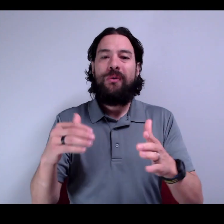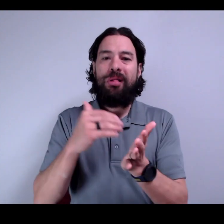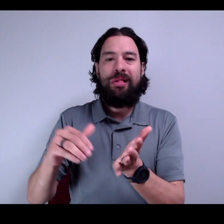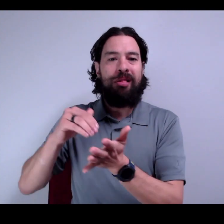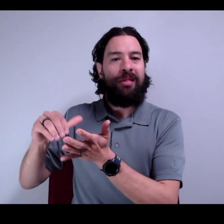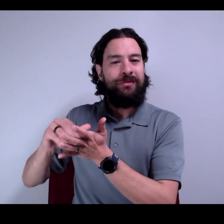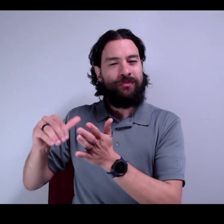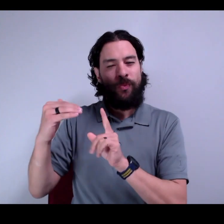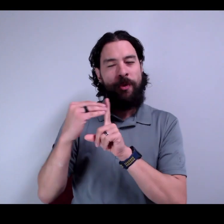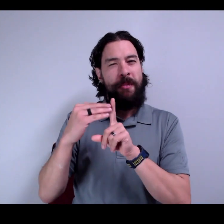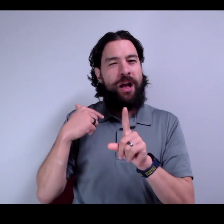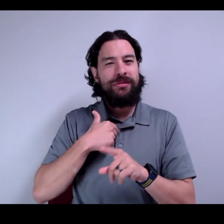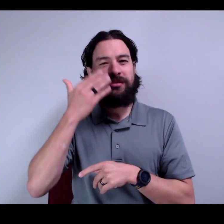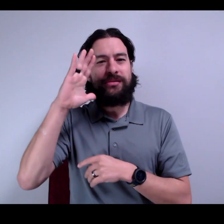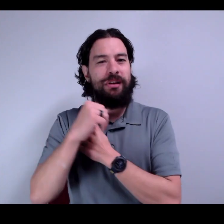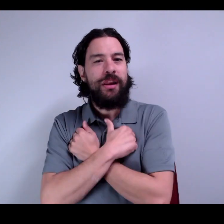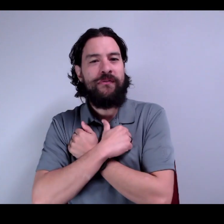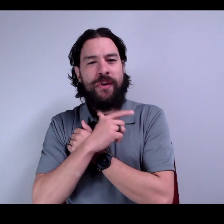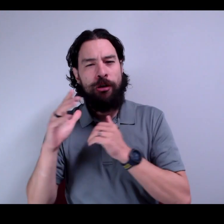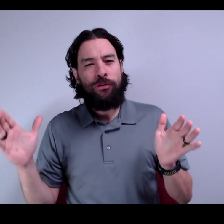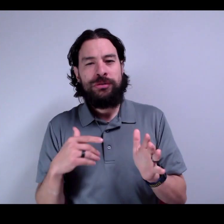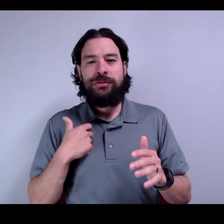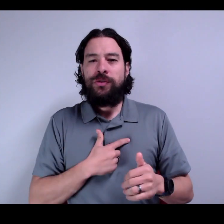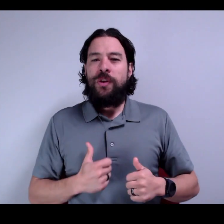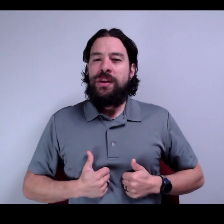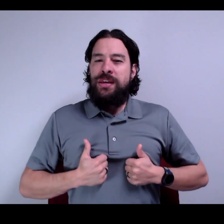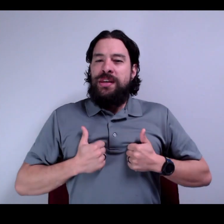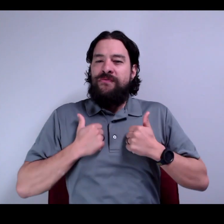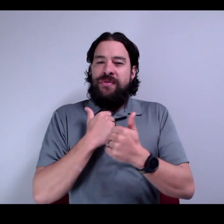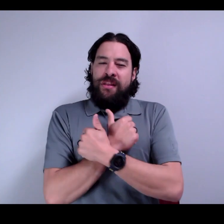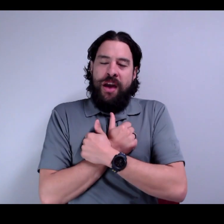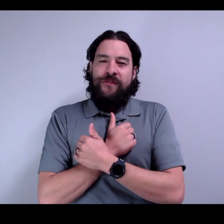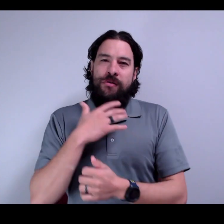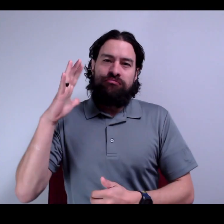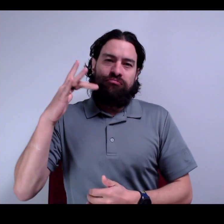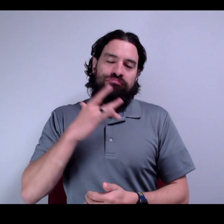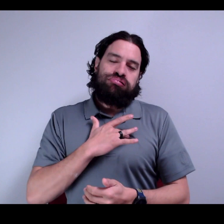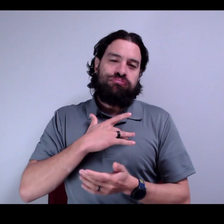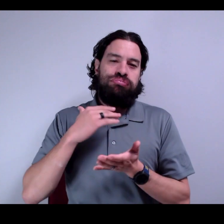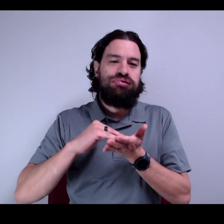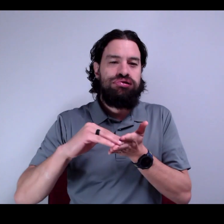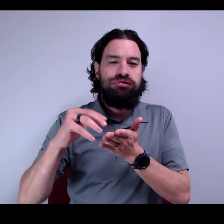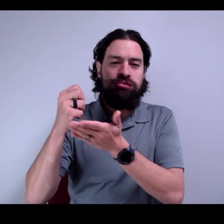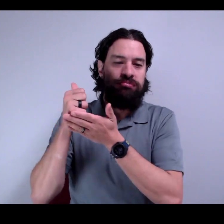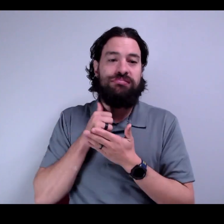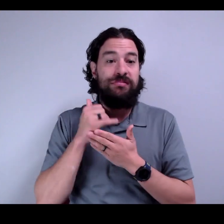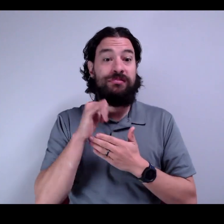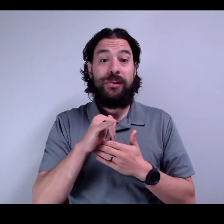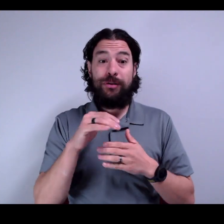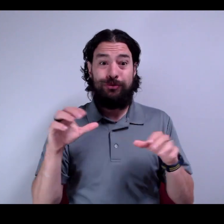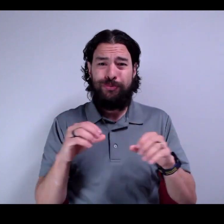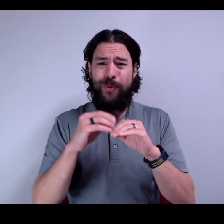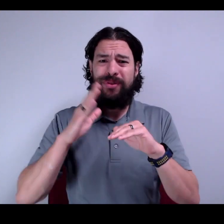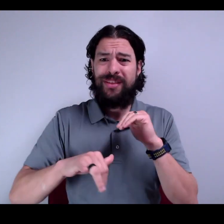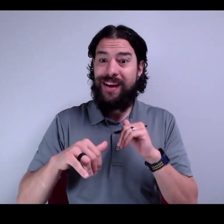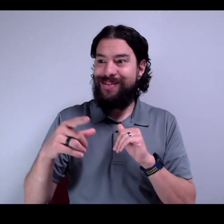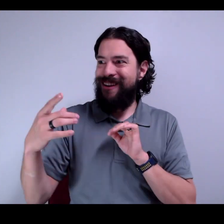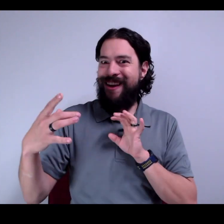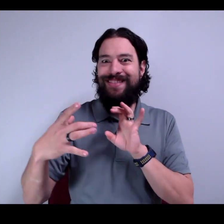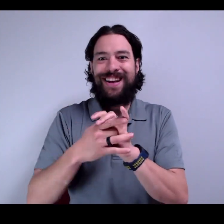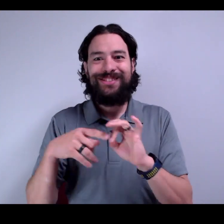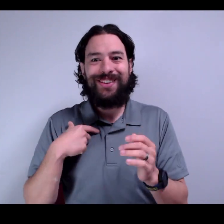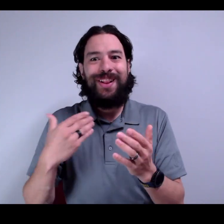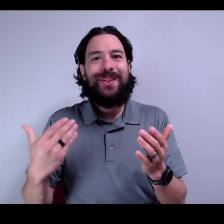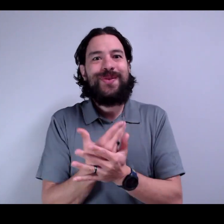they remind us of God's love and encourage us to live a life of love and grace. But they do more than that. They connect us to